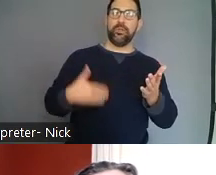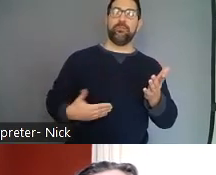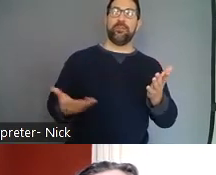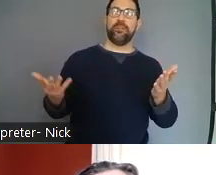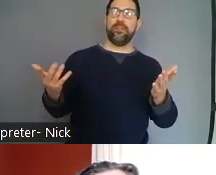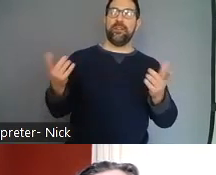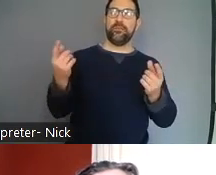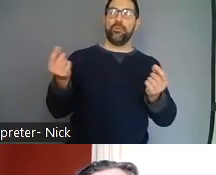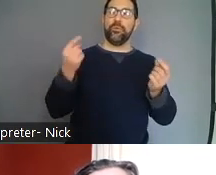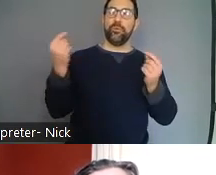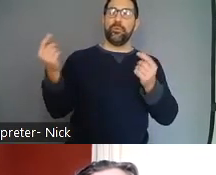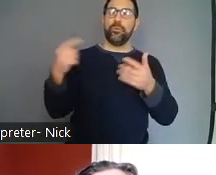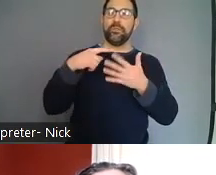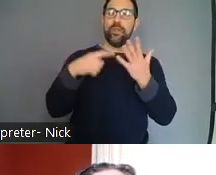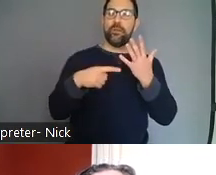have to do these other things,